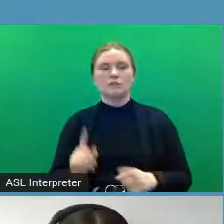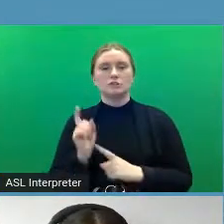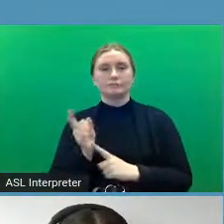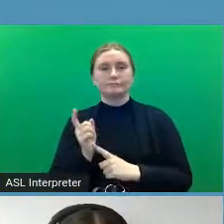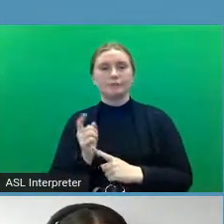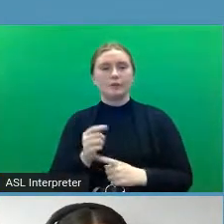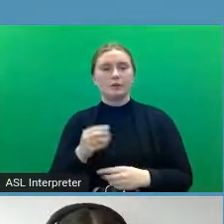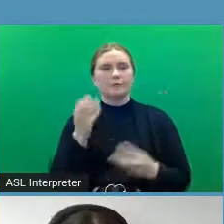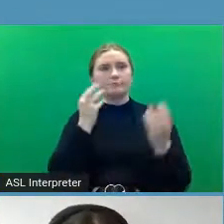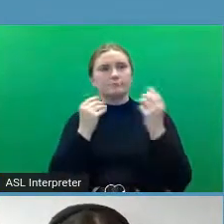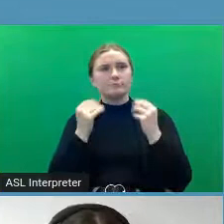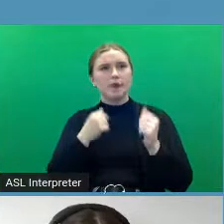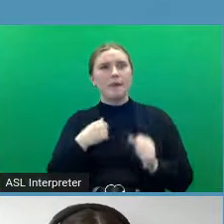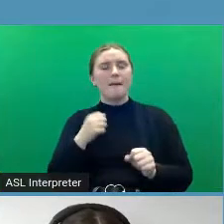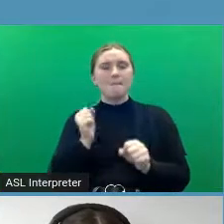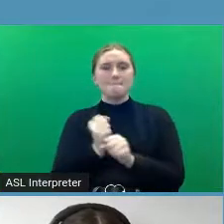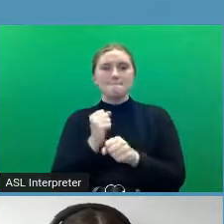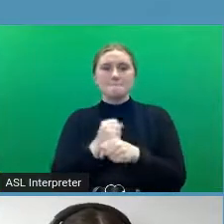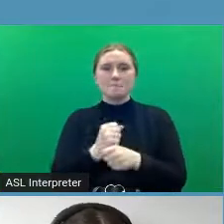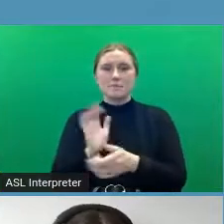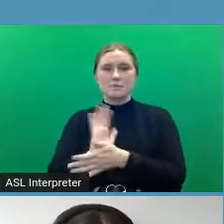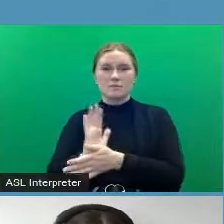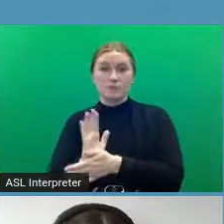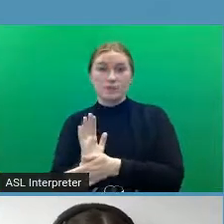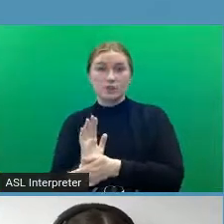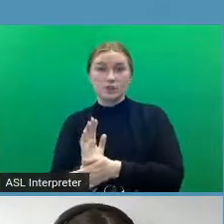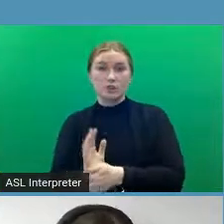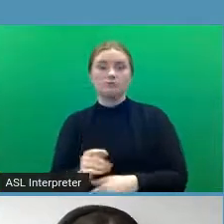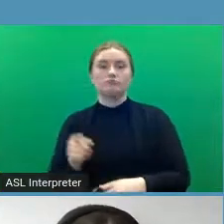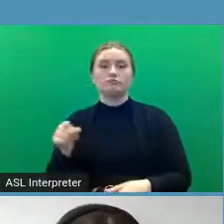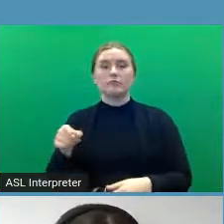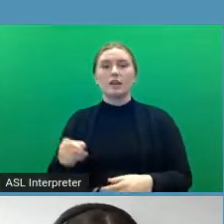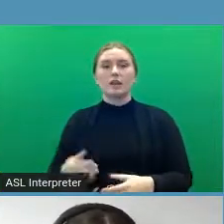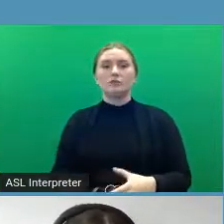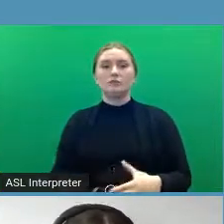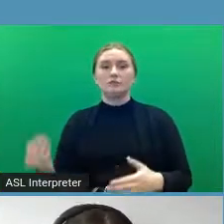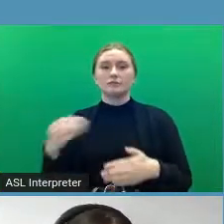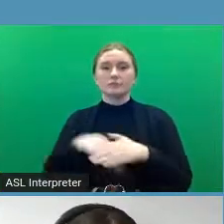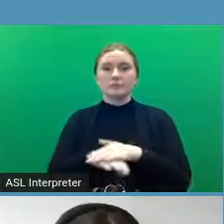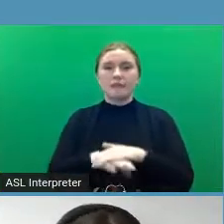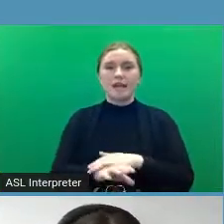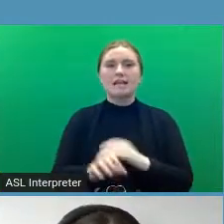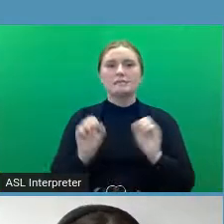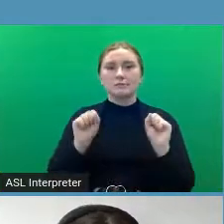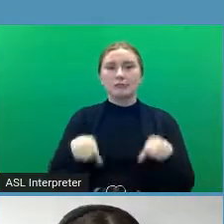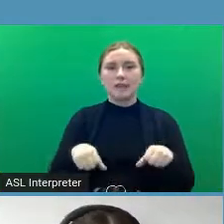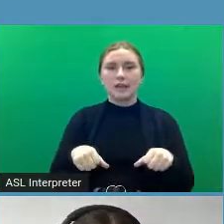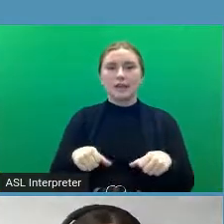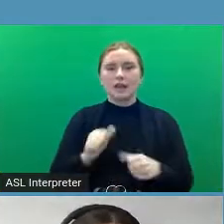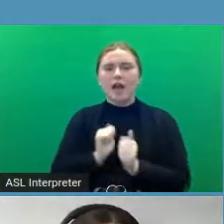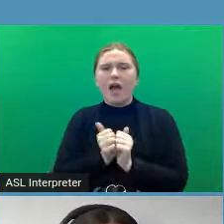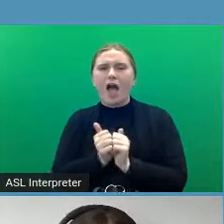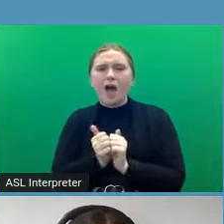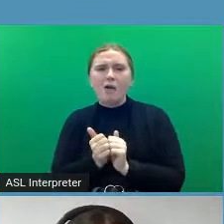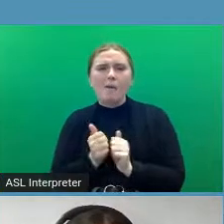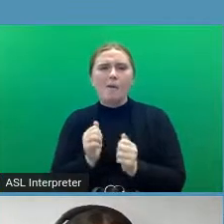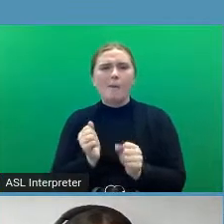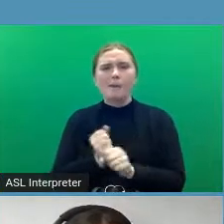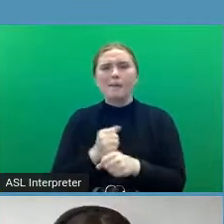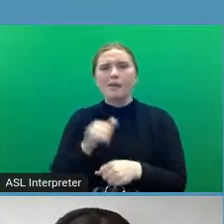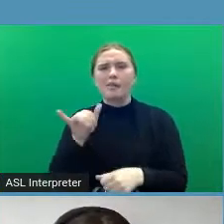this video and it's going to be inclusive of everybody. How are we going to do that? And